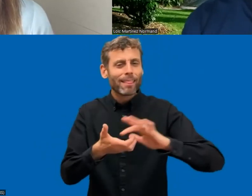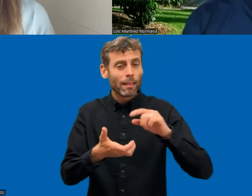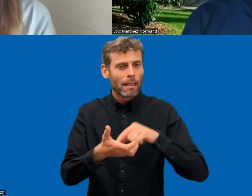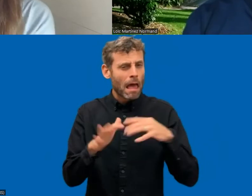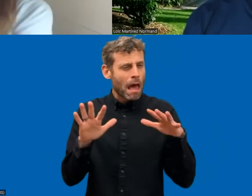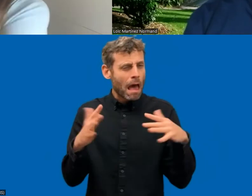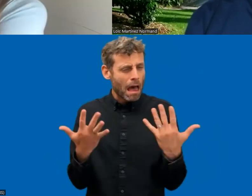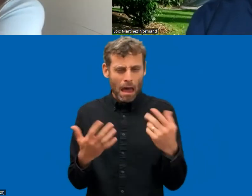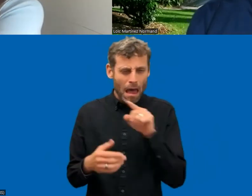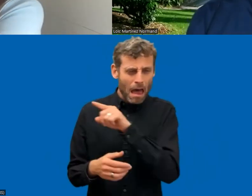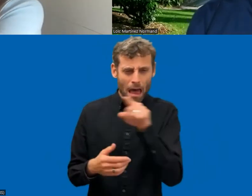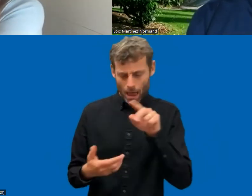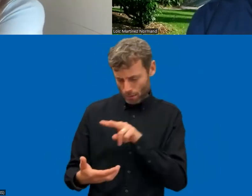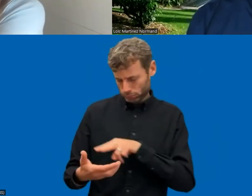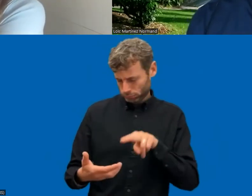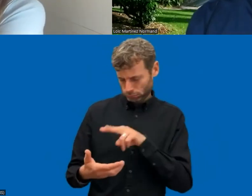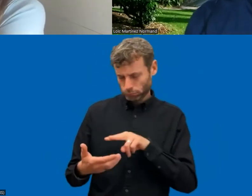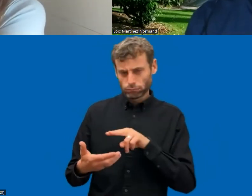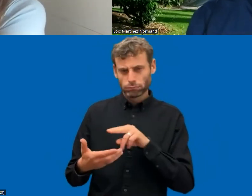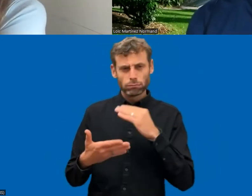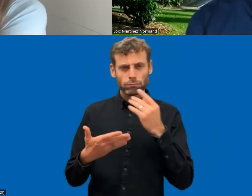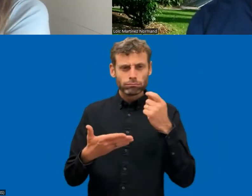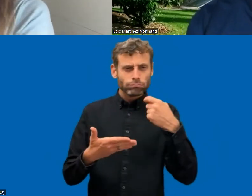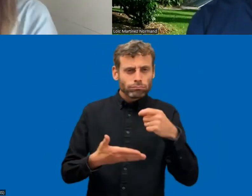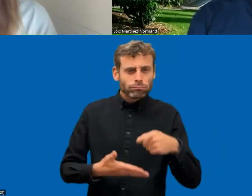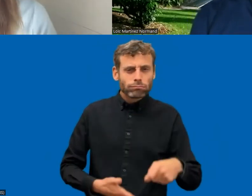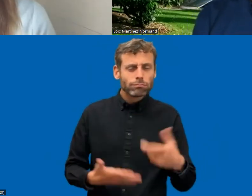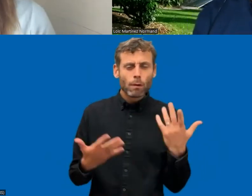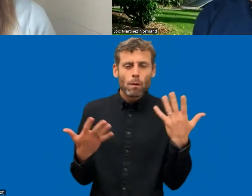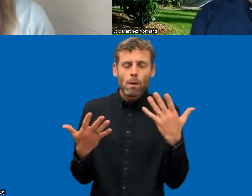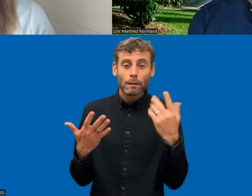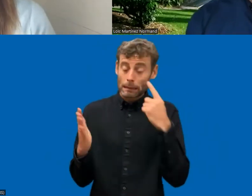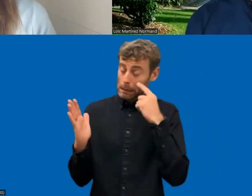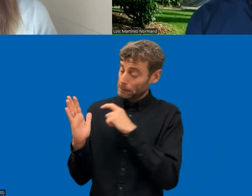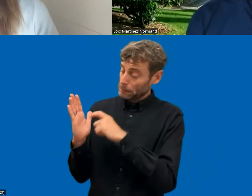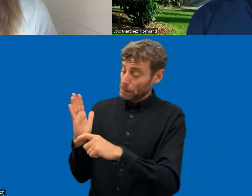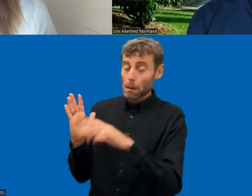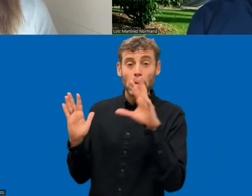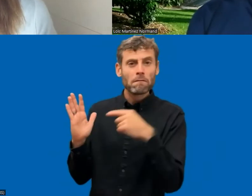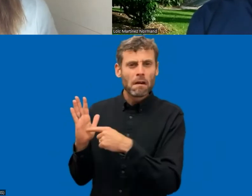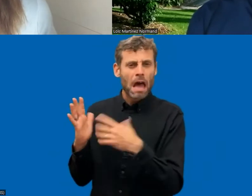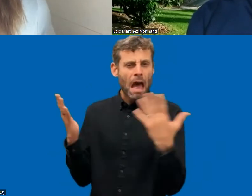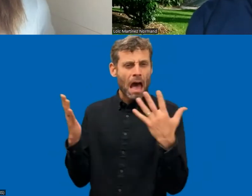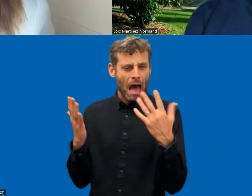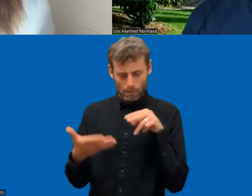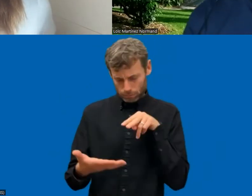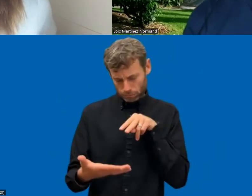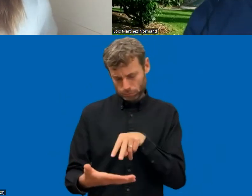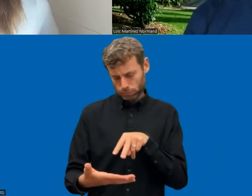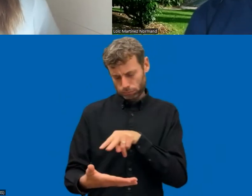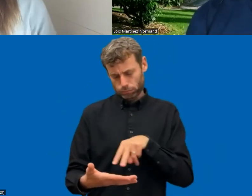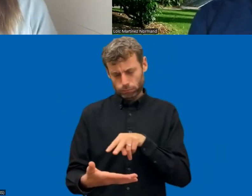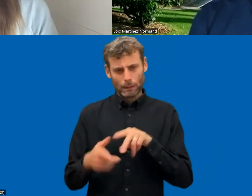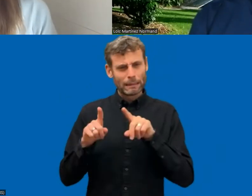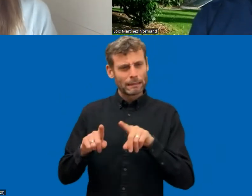for the requirements in section 5, which are the generic requirements? How do they test for, or how are going